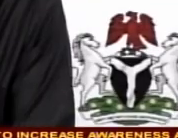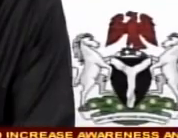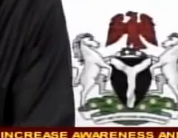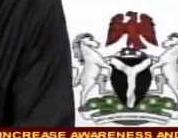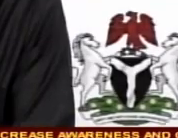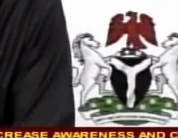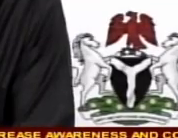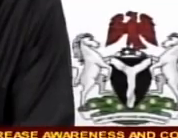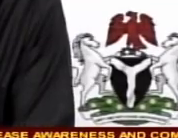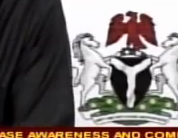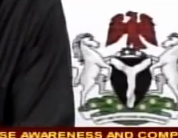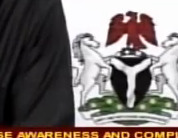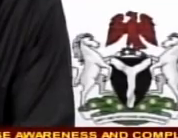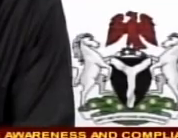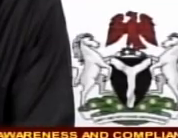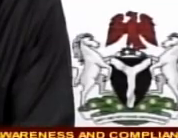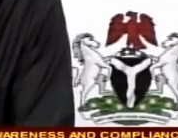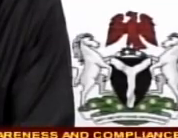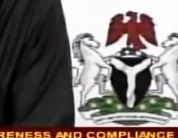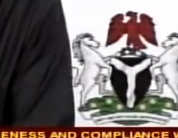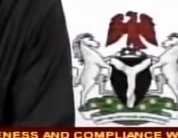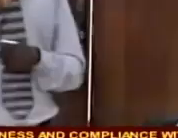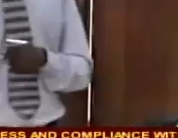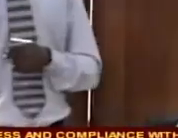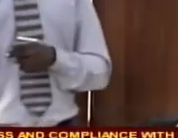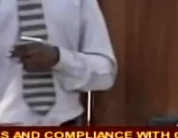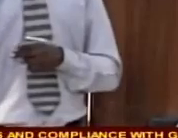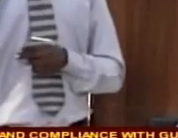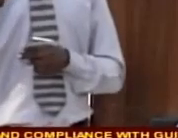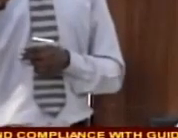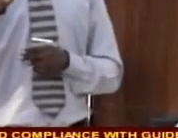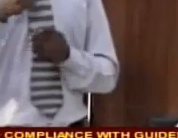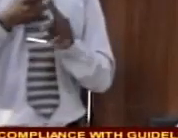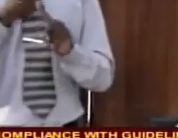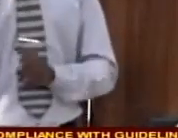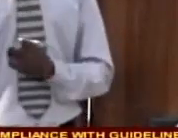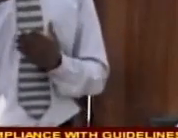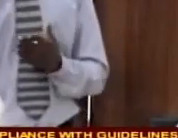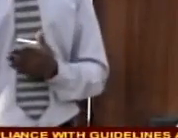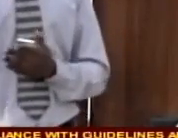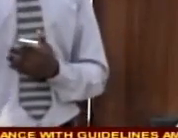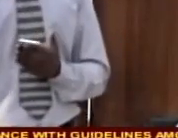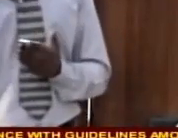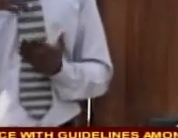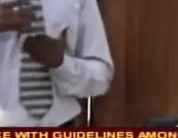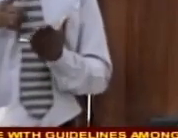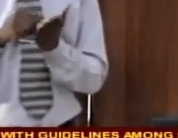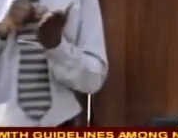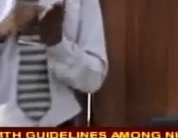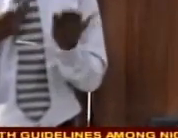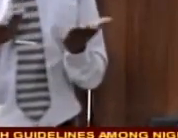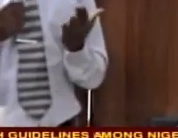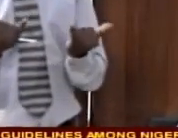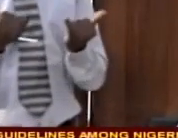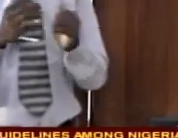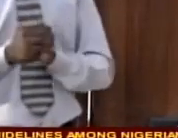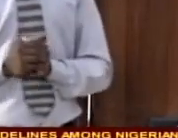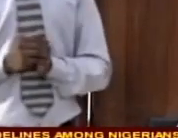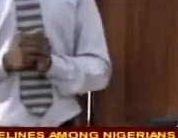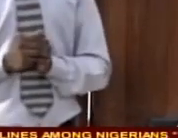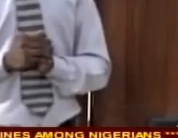Good evening, sirs. My name is Juliana Taiwo Baloye. I write for the Sun newspapers. This is for